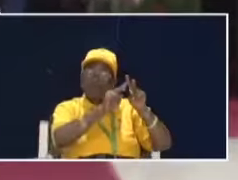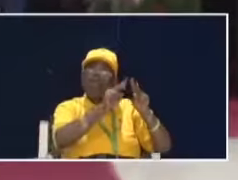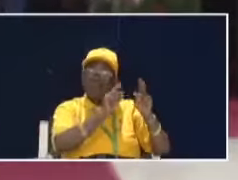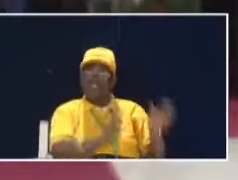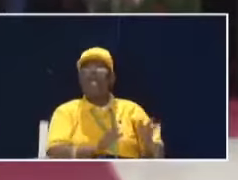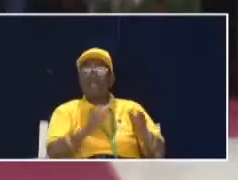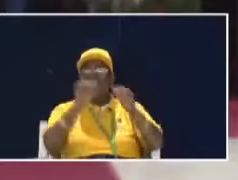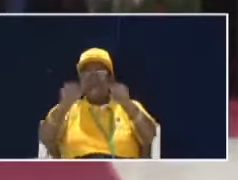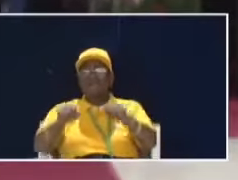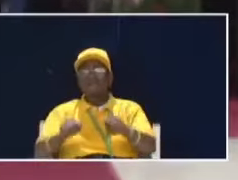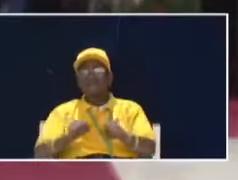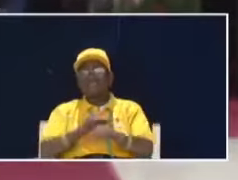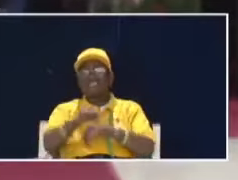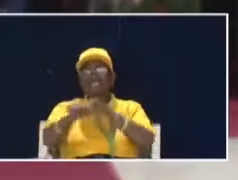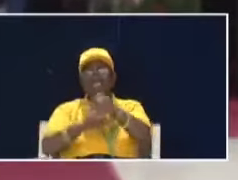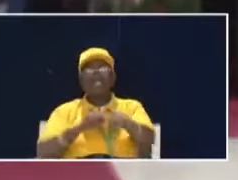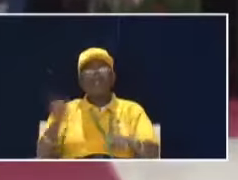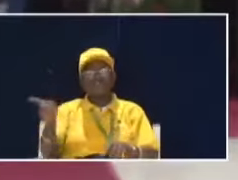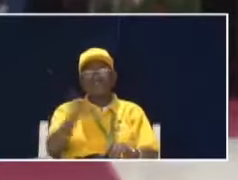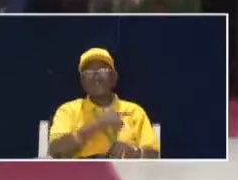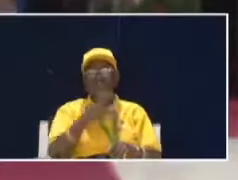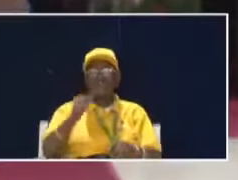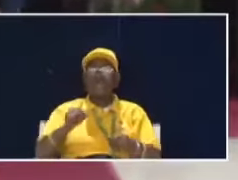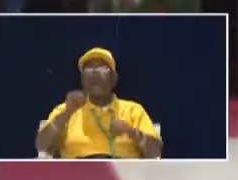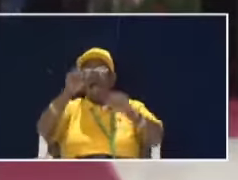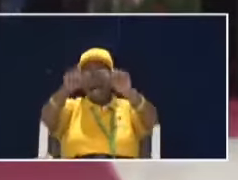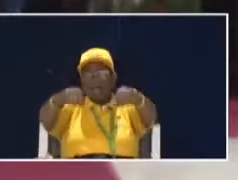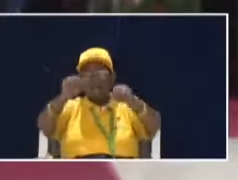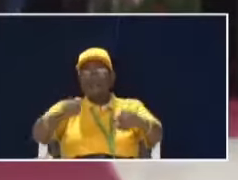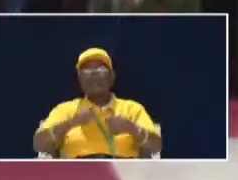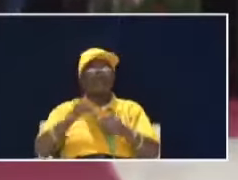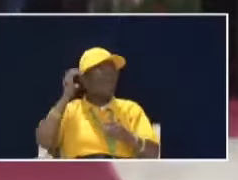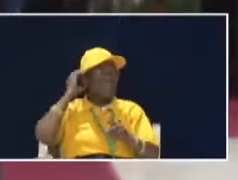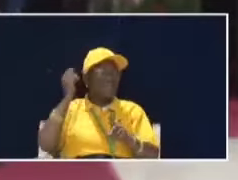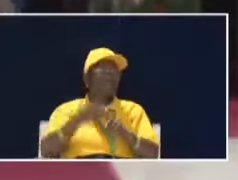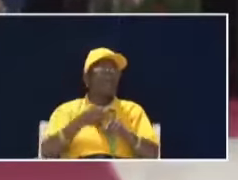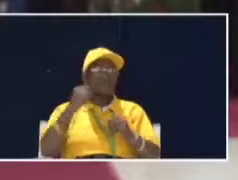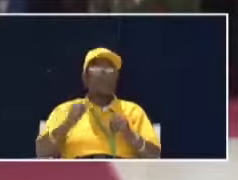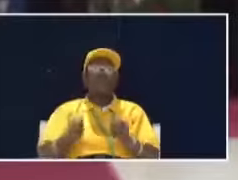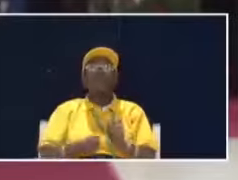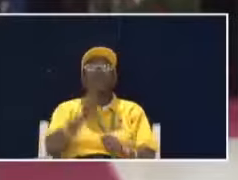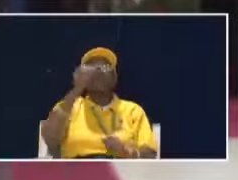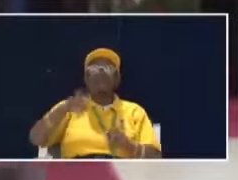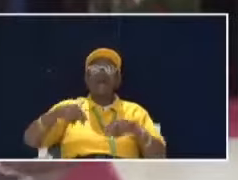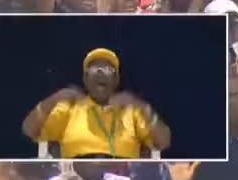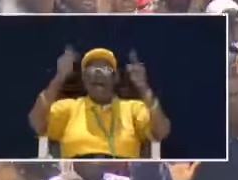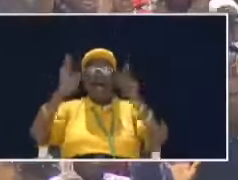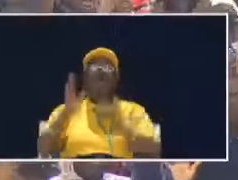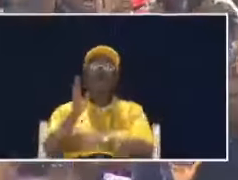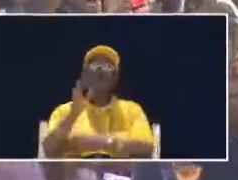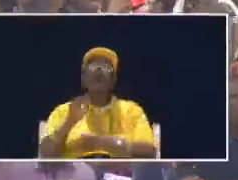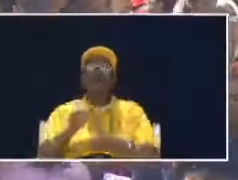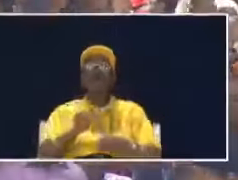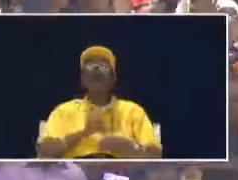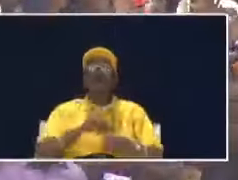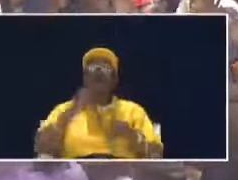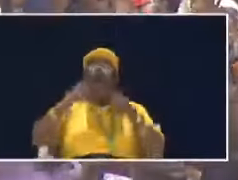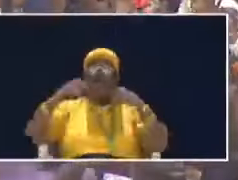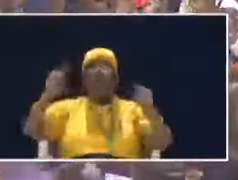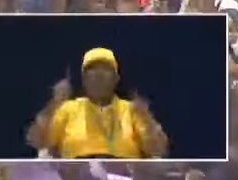The ability to hear from the Most High God, I decree today, be given unto you.